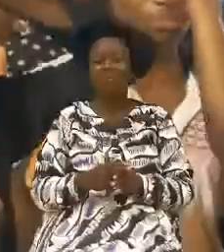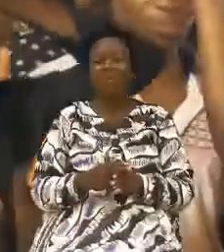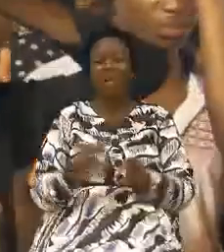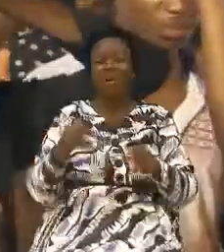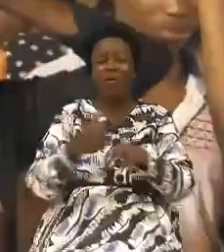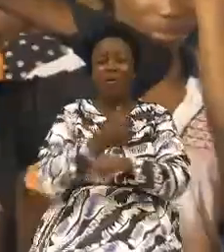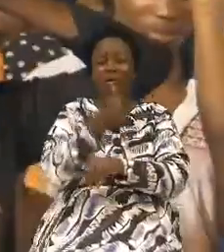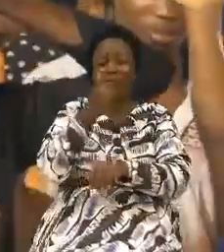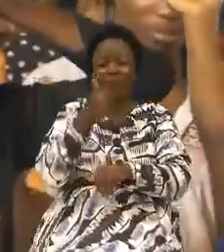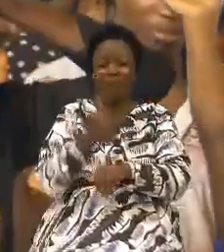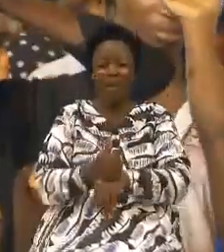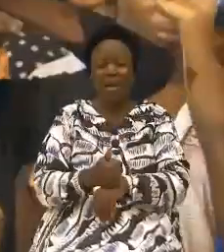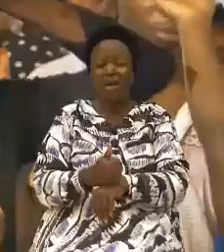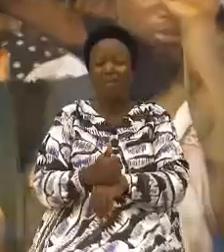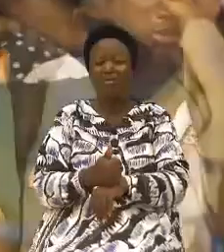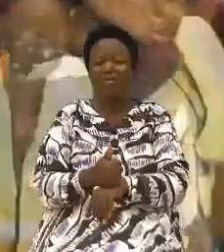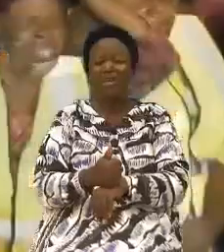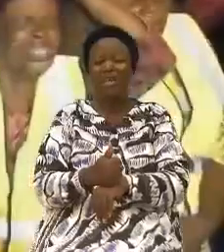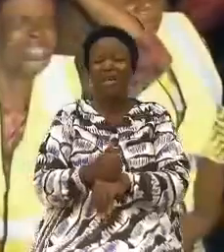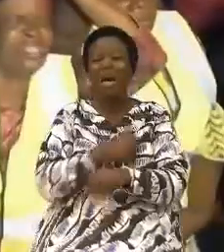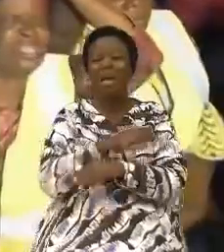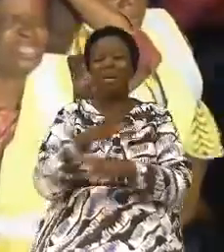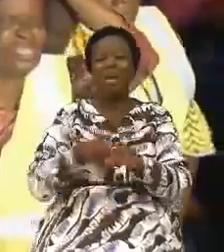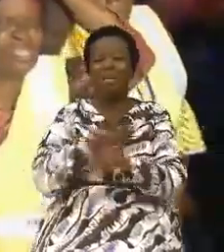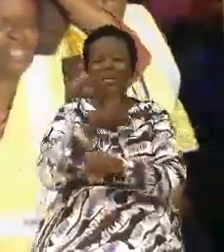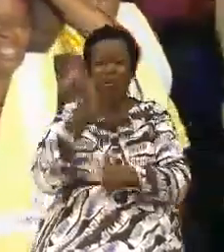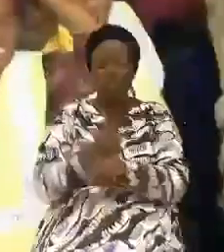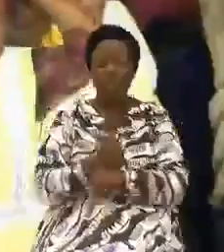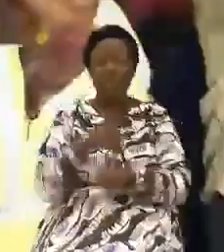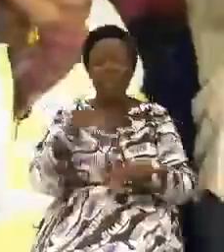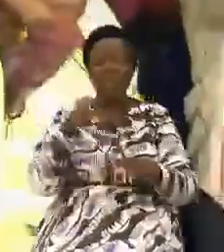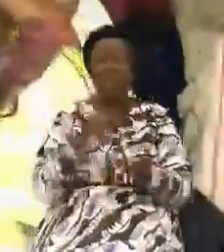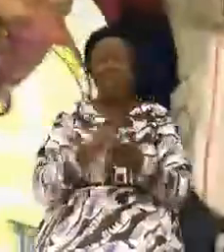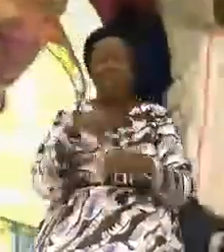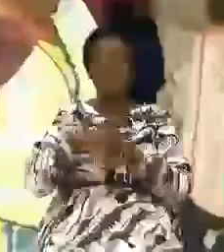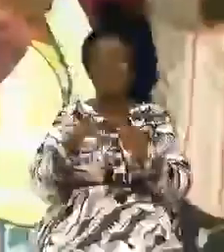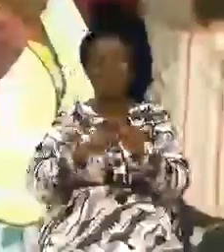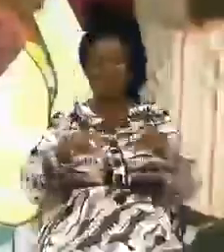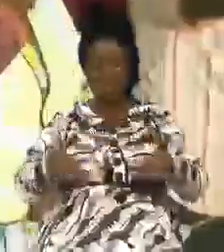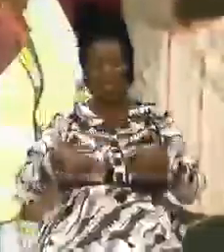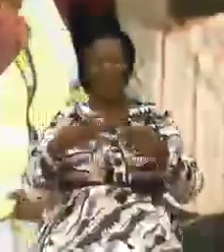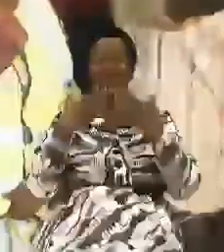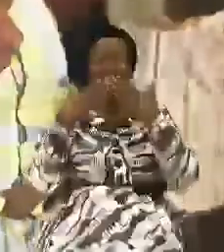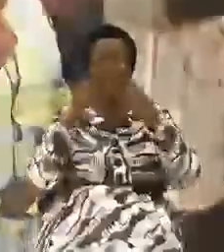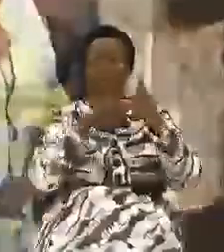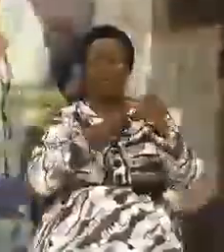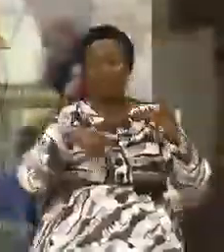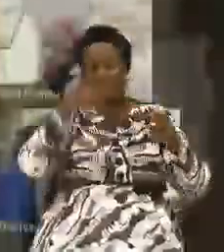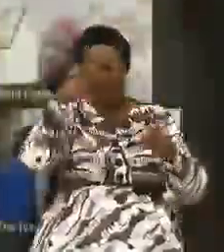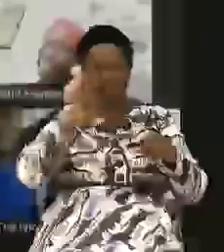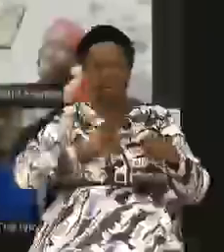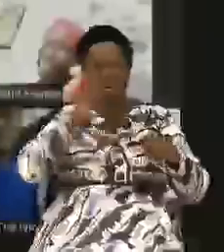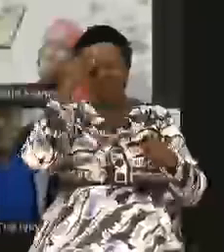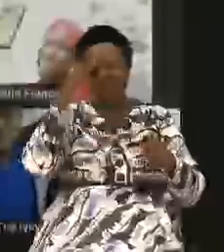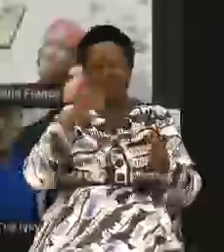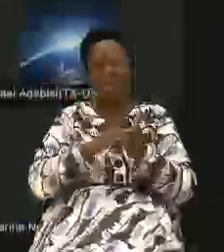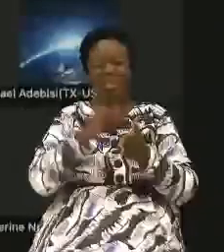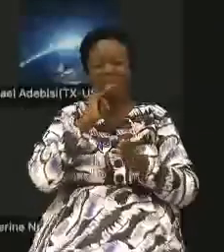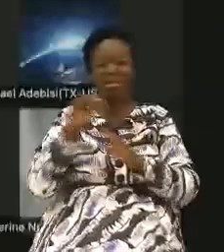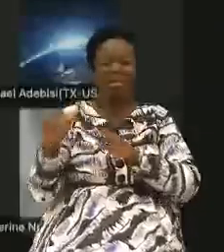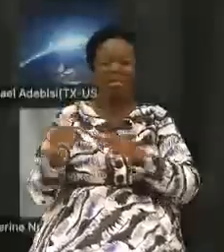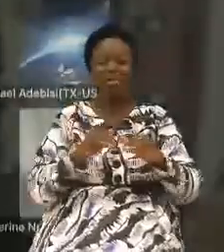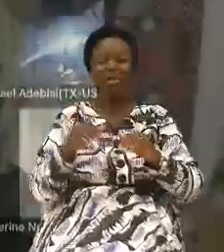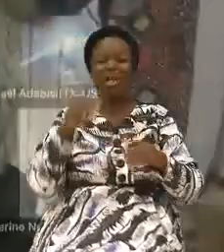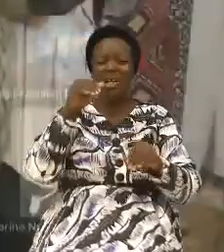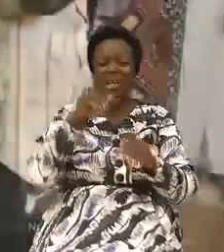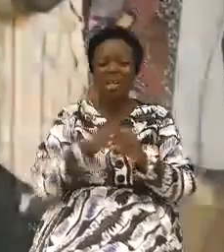Confirm, affirm in every life. Thank you, Lord, because I know it is done. In